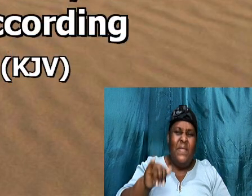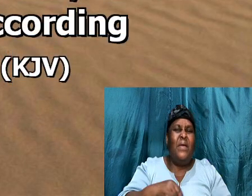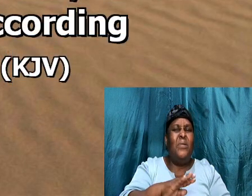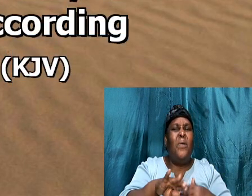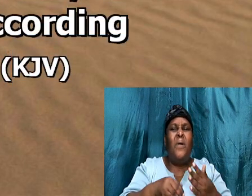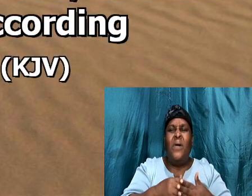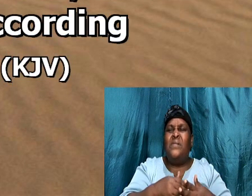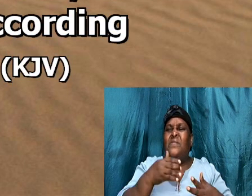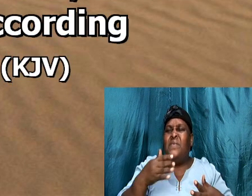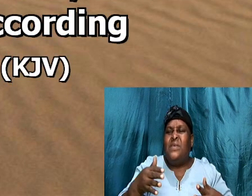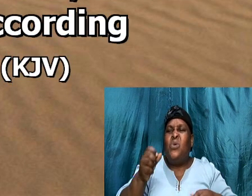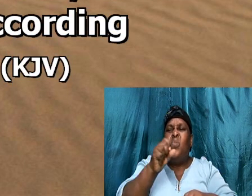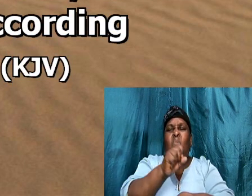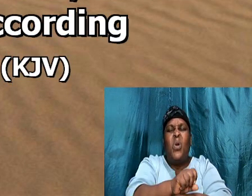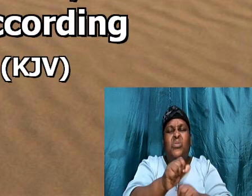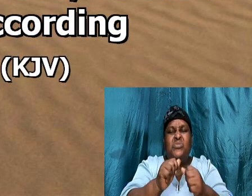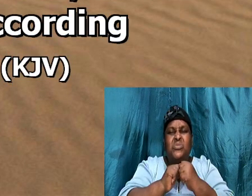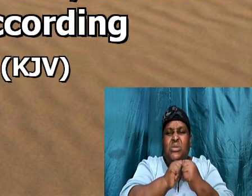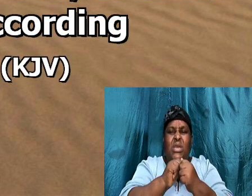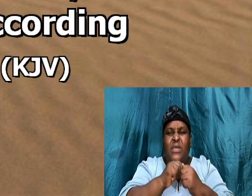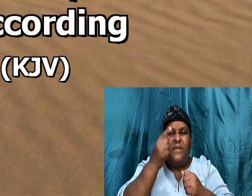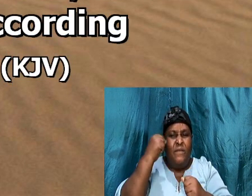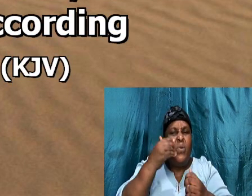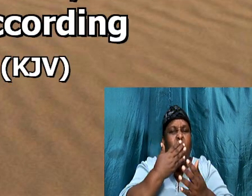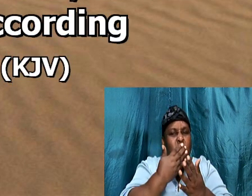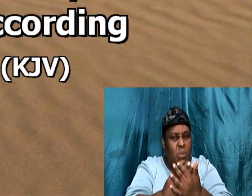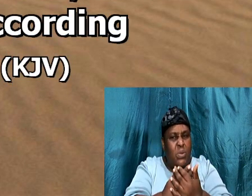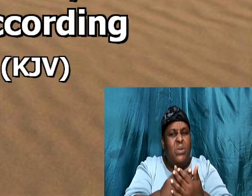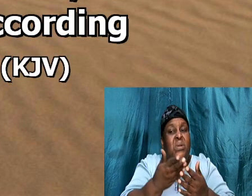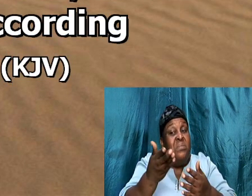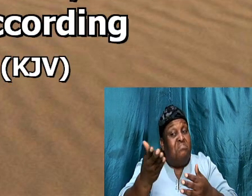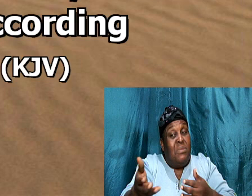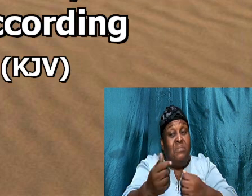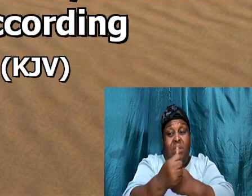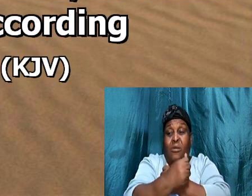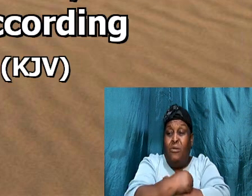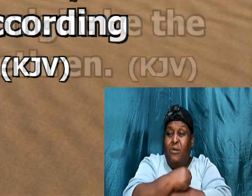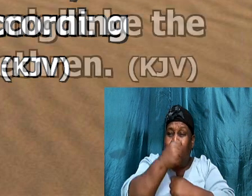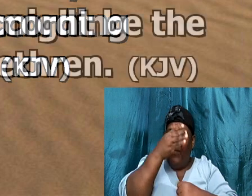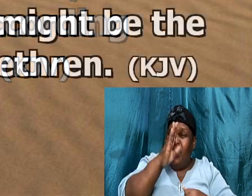that all things, work together for good, to them, that love God.